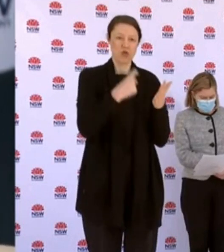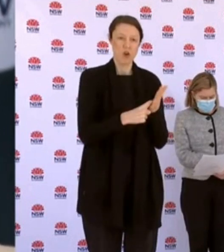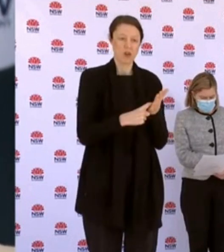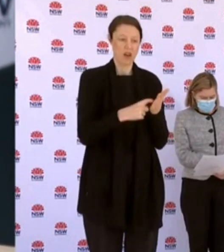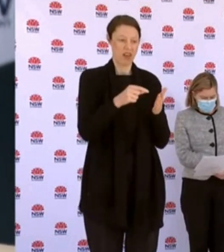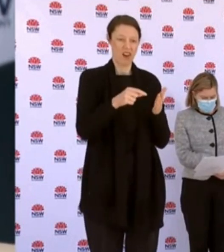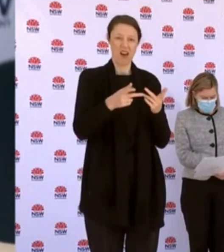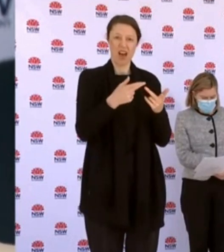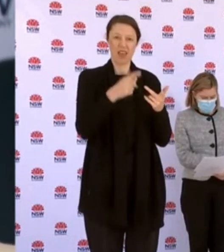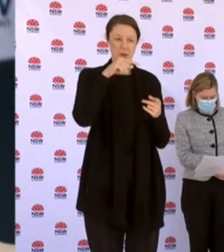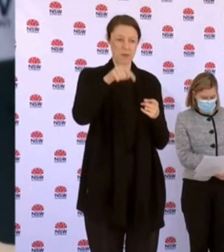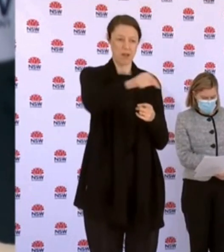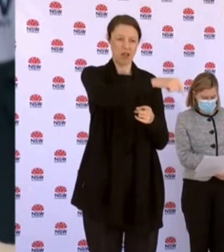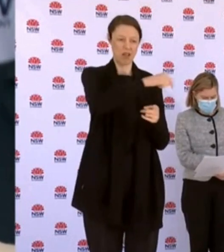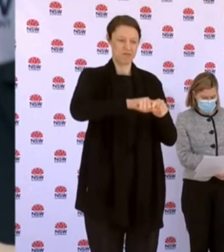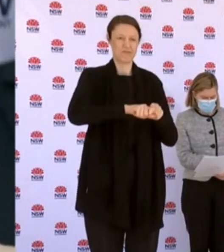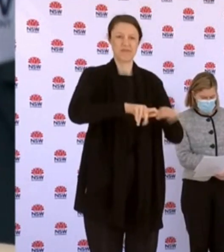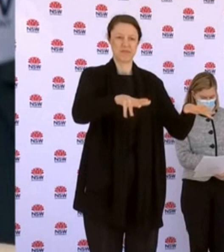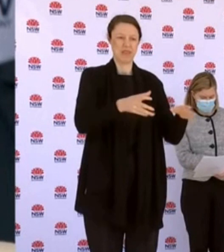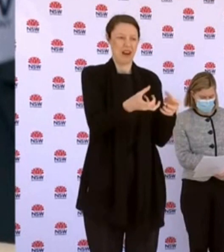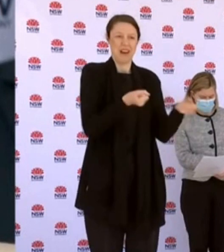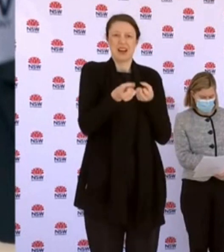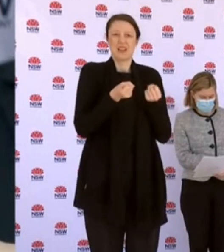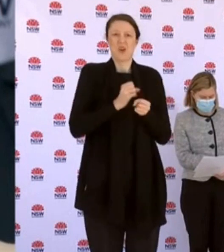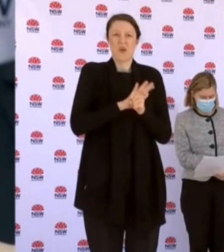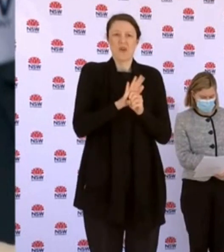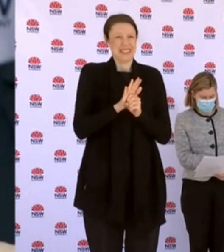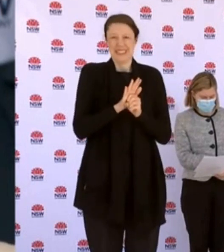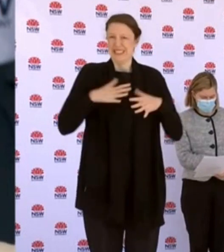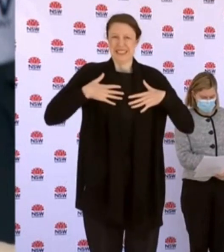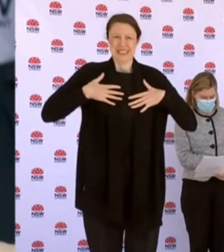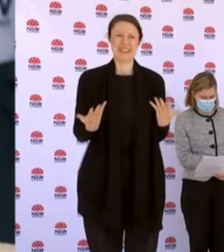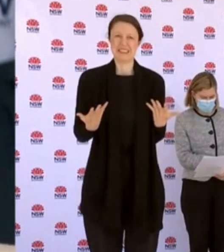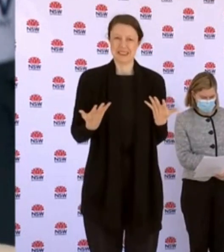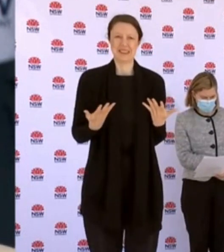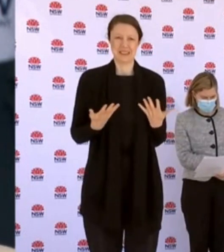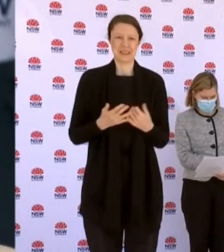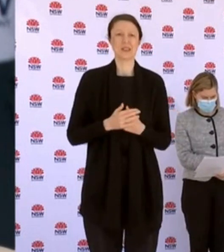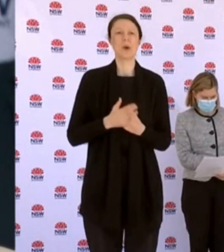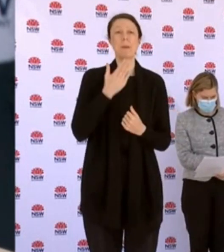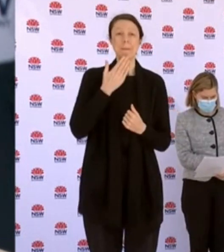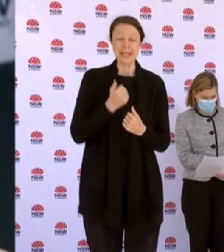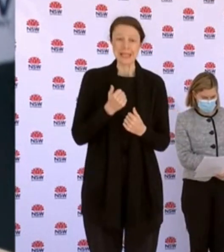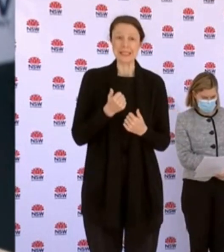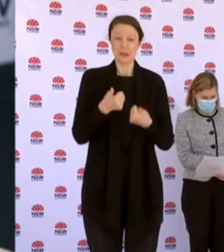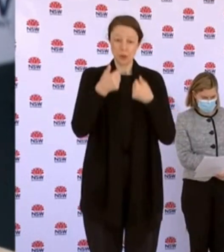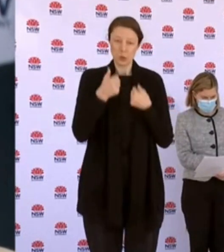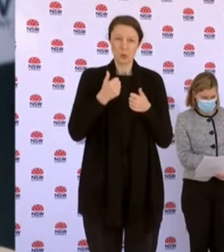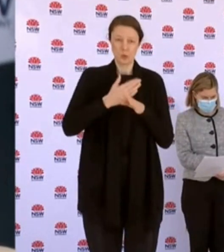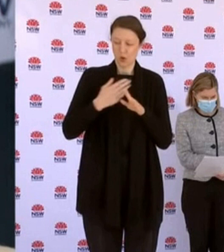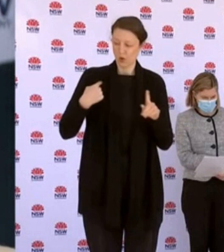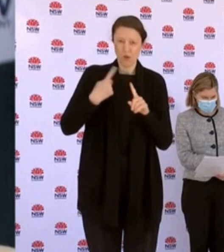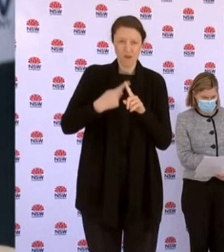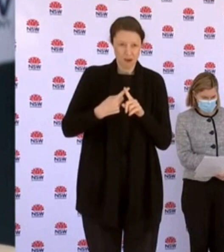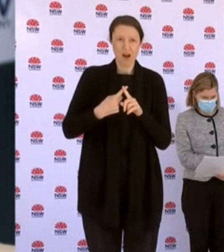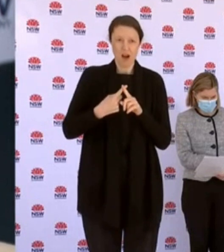cases were picked up having visited those sites. So my words of encouragement to the community are keep doing what you're doing. We're seeing